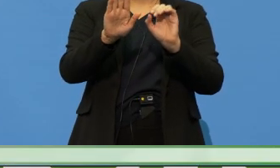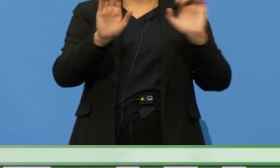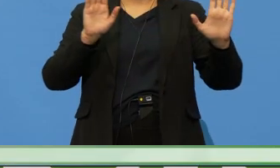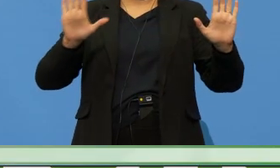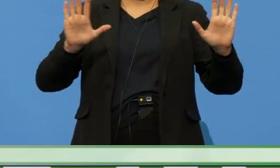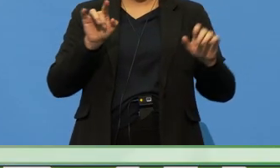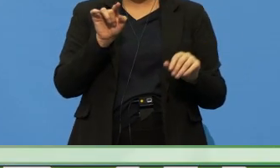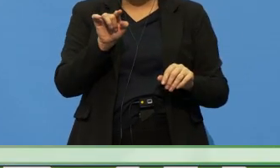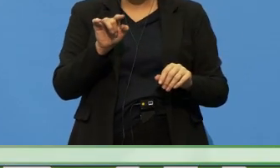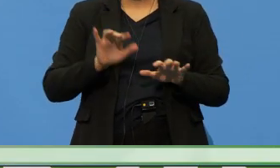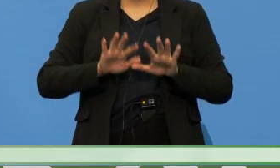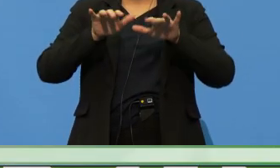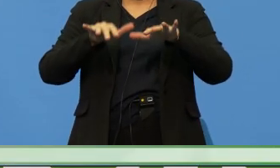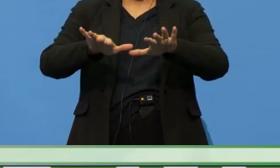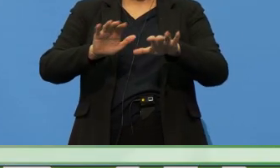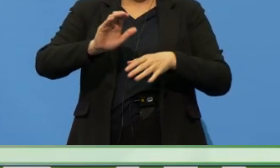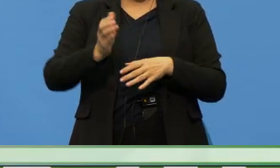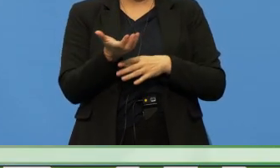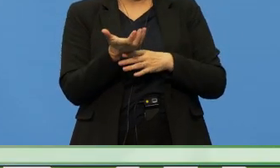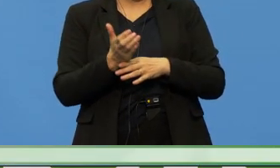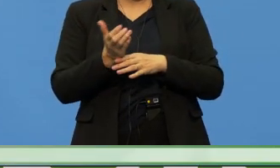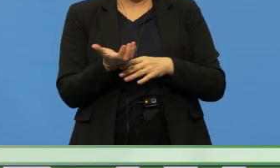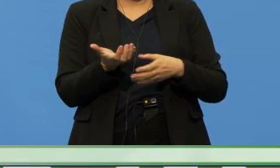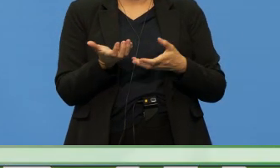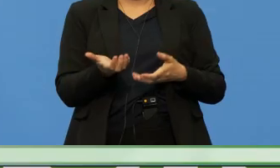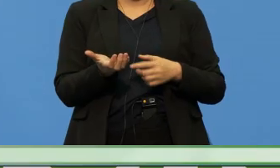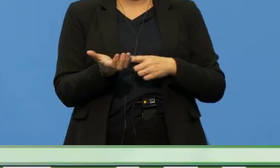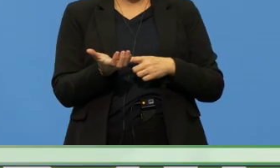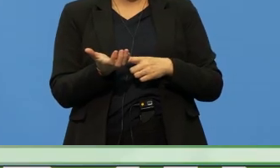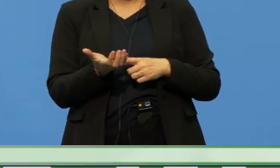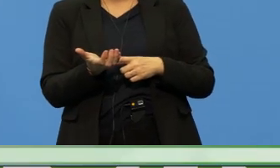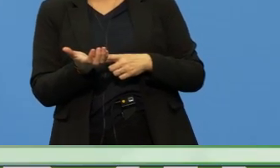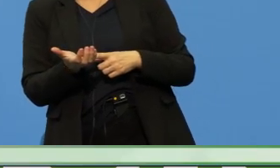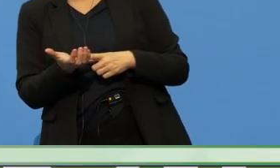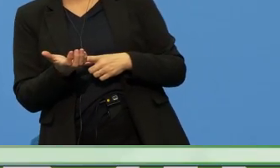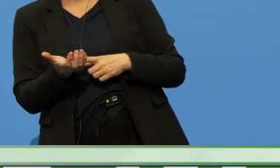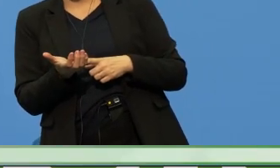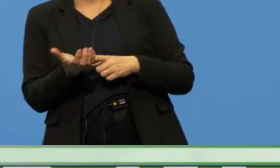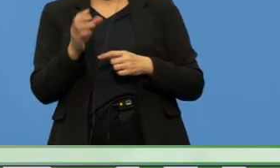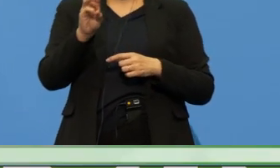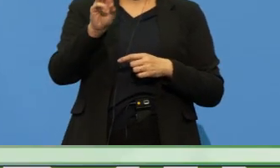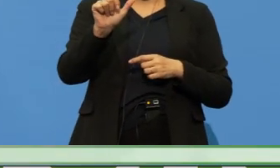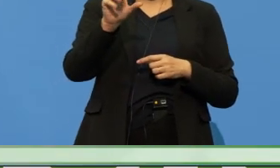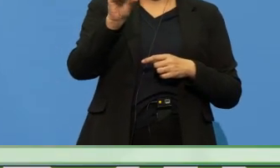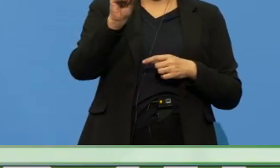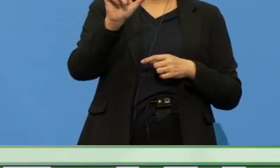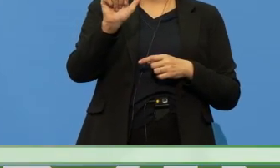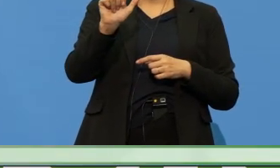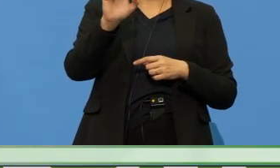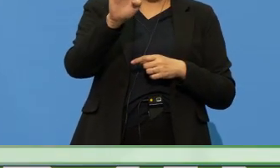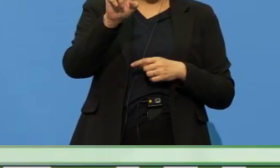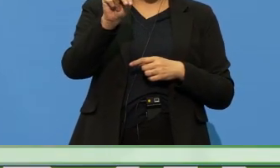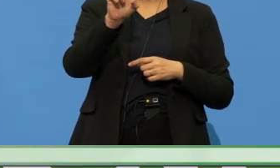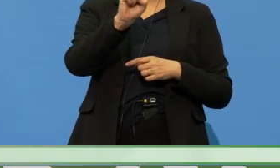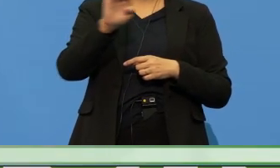The seashells that are exhibited in the museum are shown in a glass monter, but also recreated in a concrete cast, which